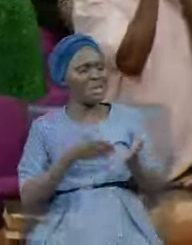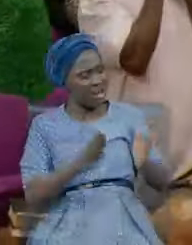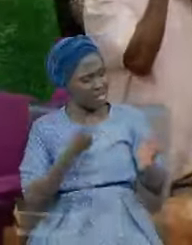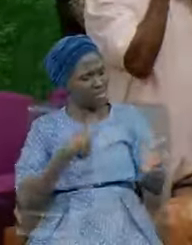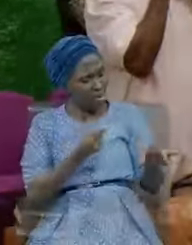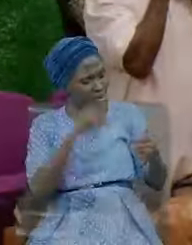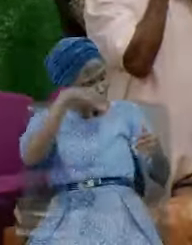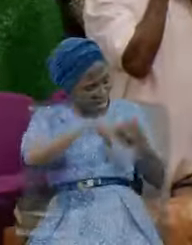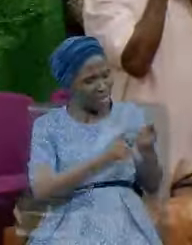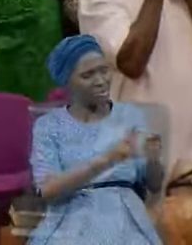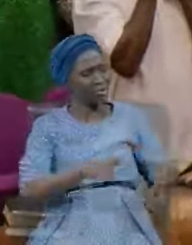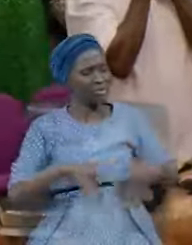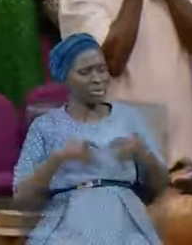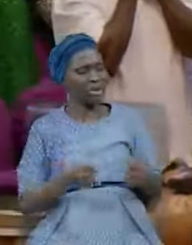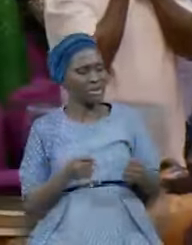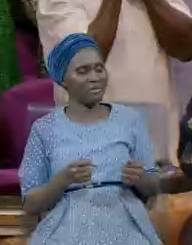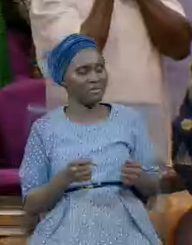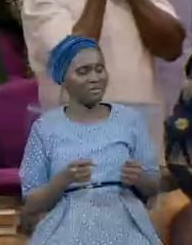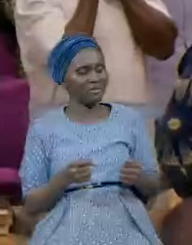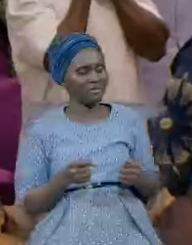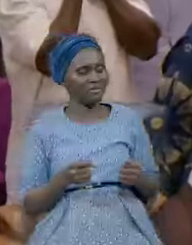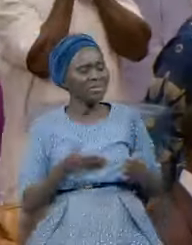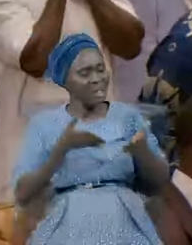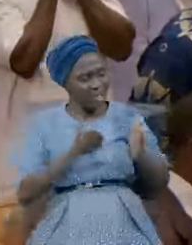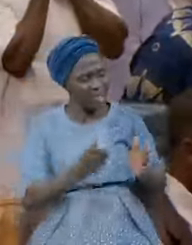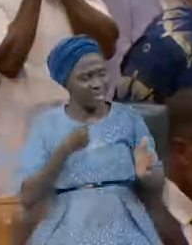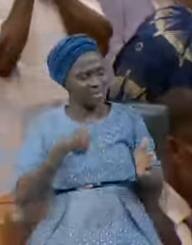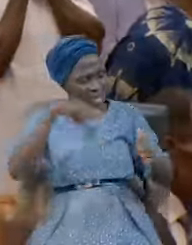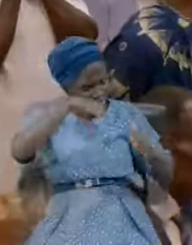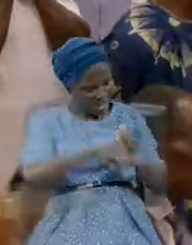Laugh off your head. Let me in.